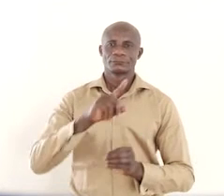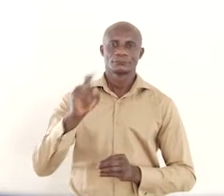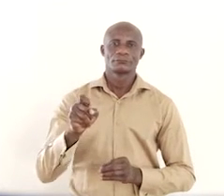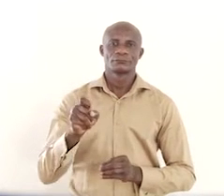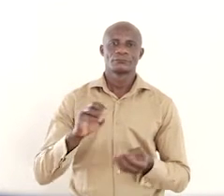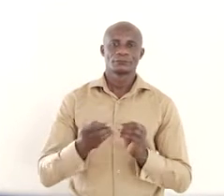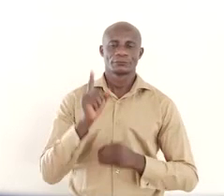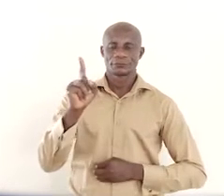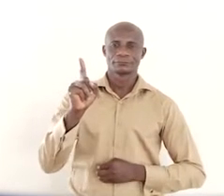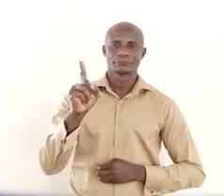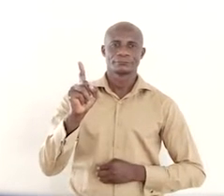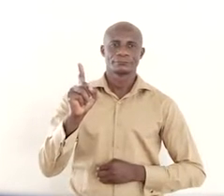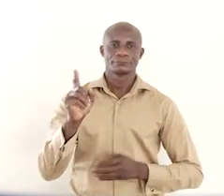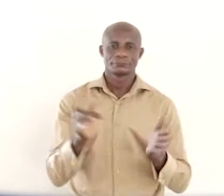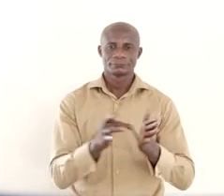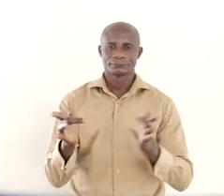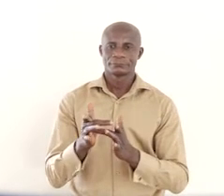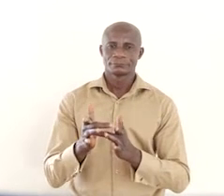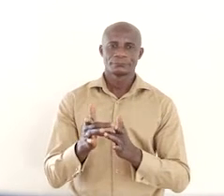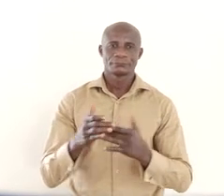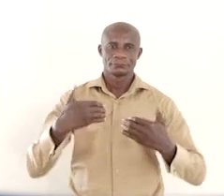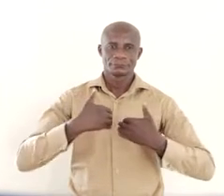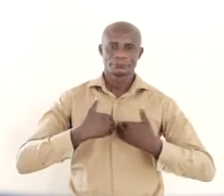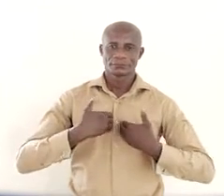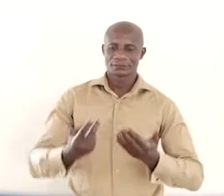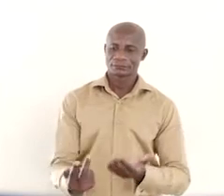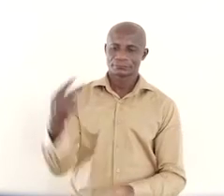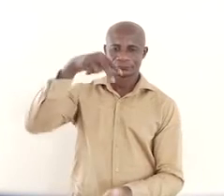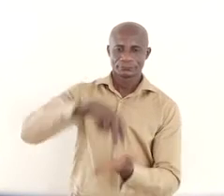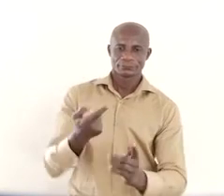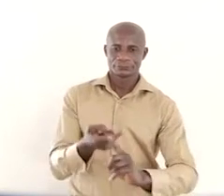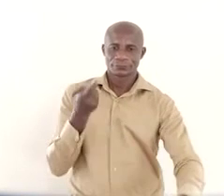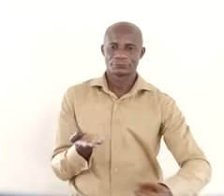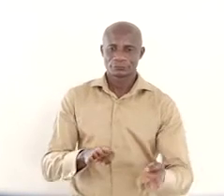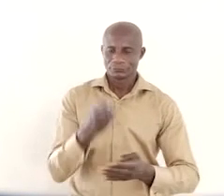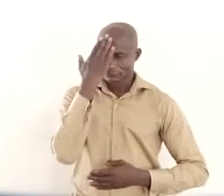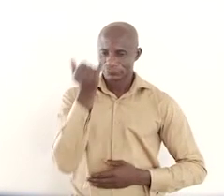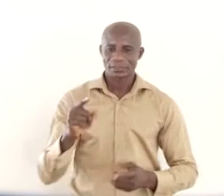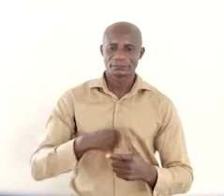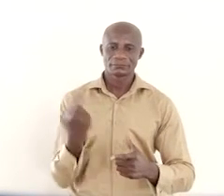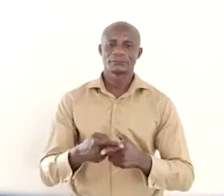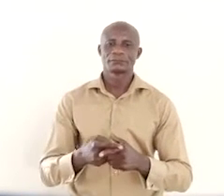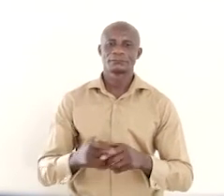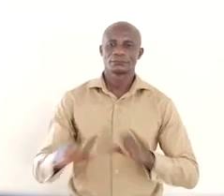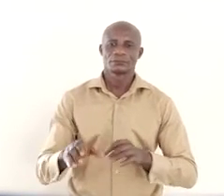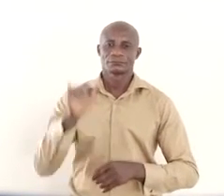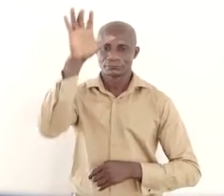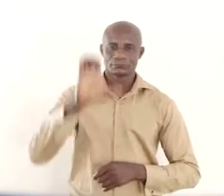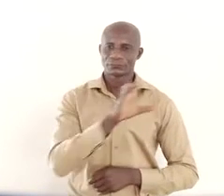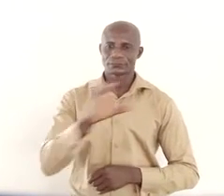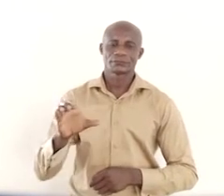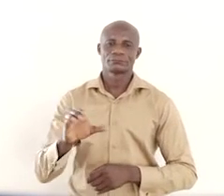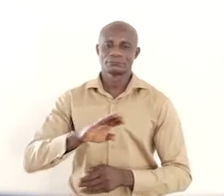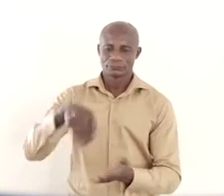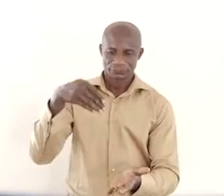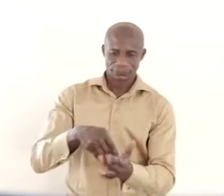Question number one. Jesus has risen from the dead. Why then does the cross remain